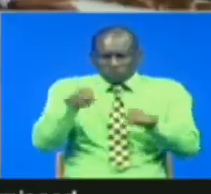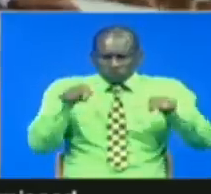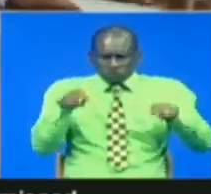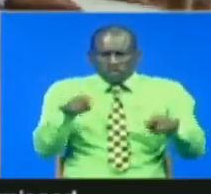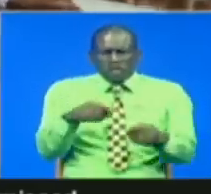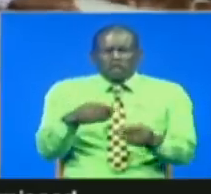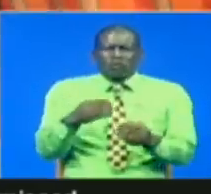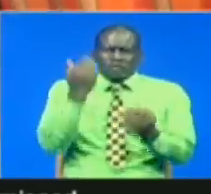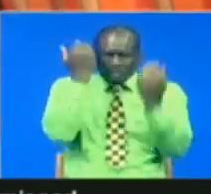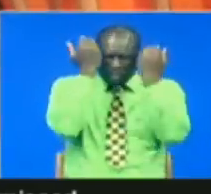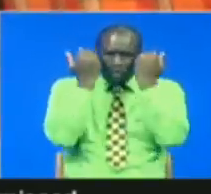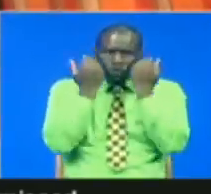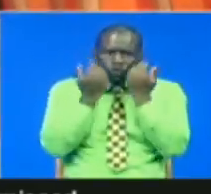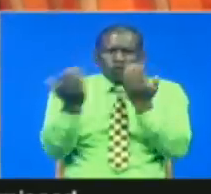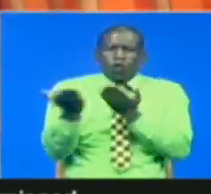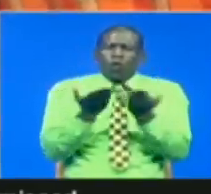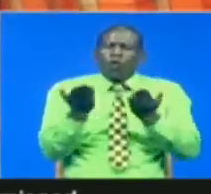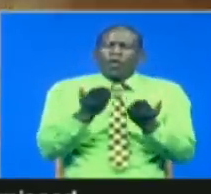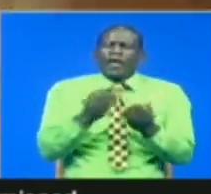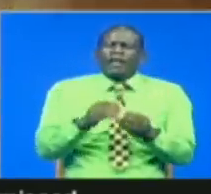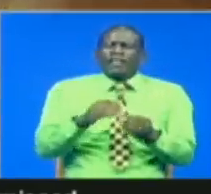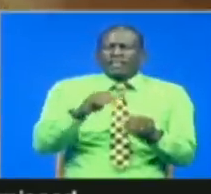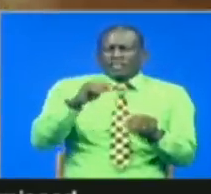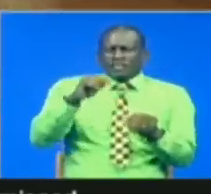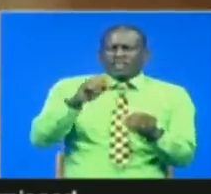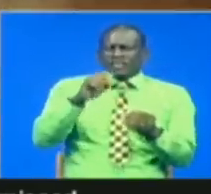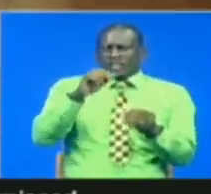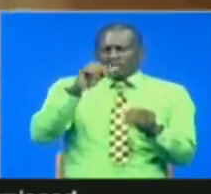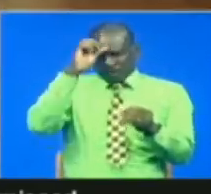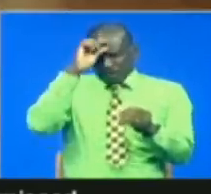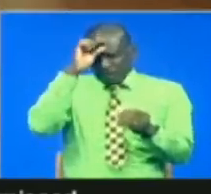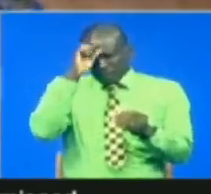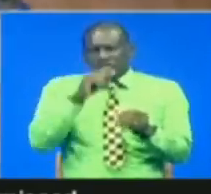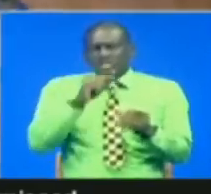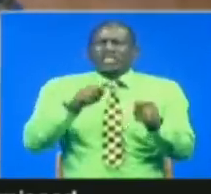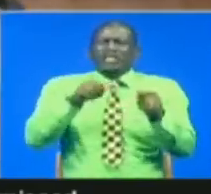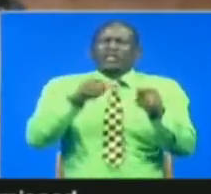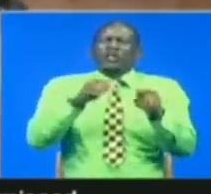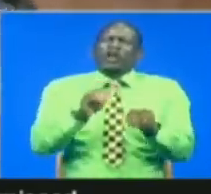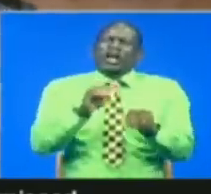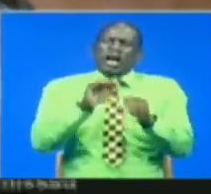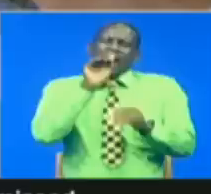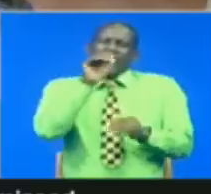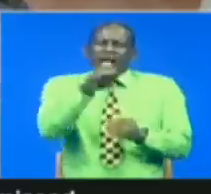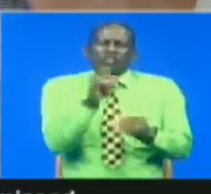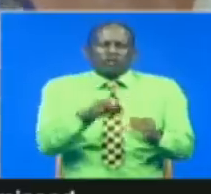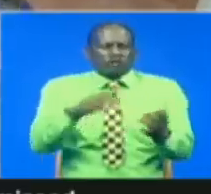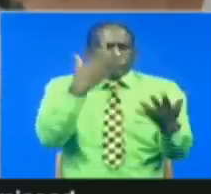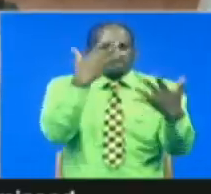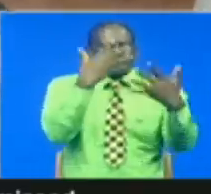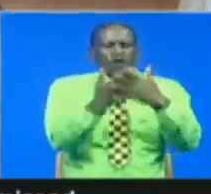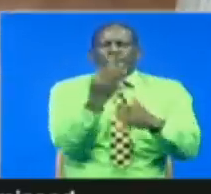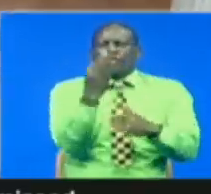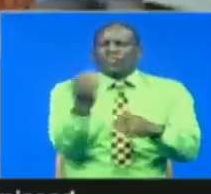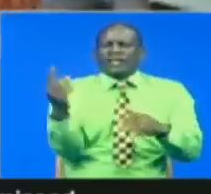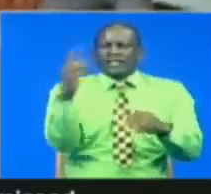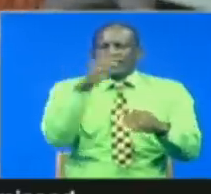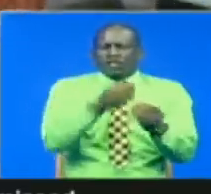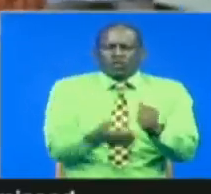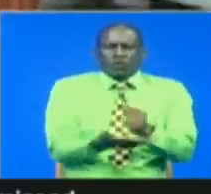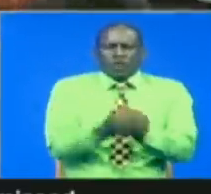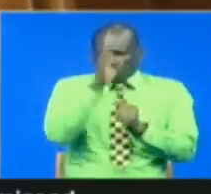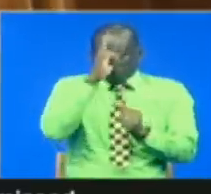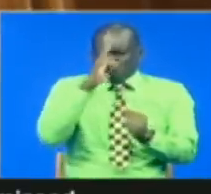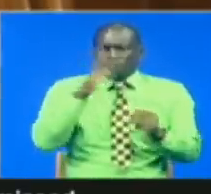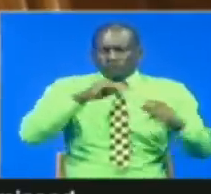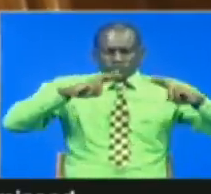in court where the state applied to have them detained for 30 days to enable detectives conclude their probe. The DCI